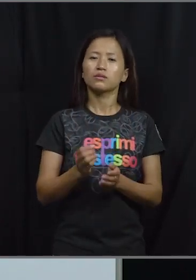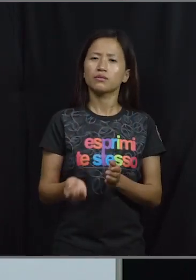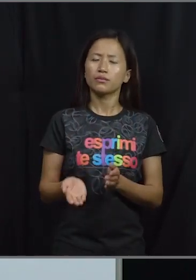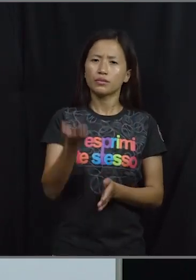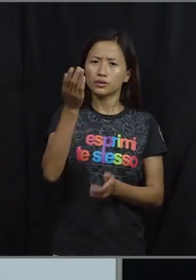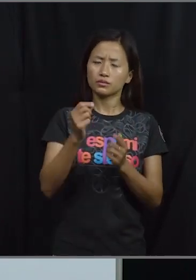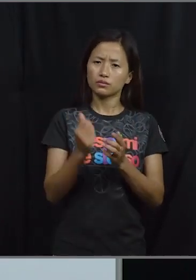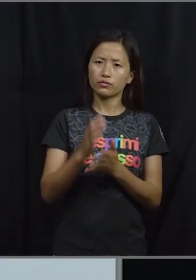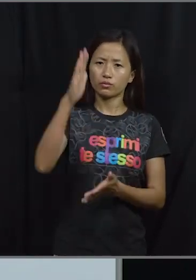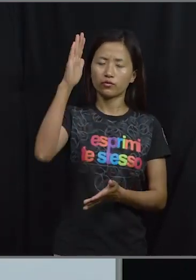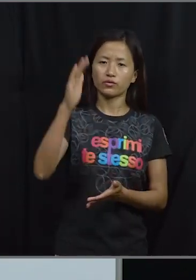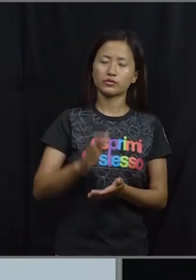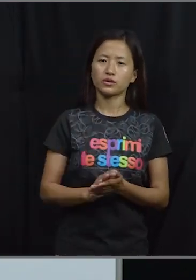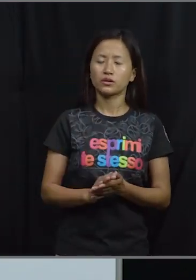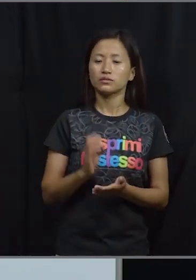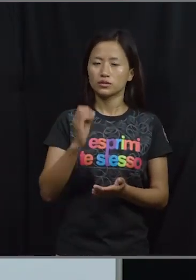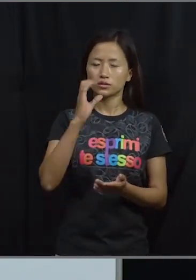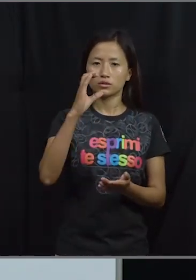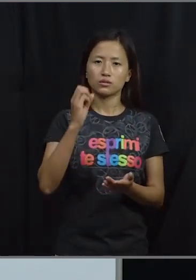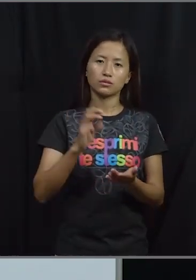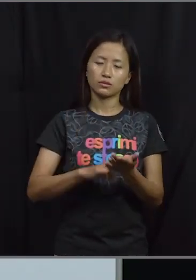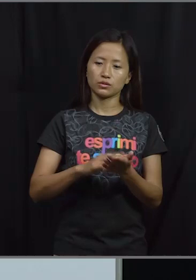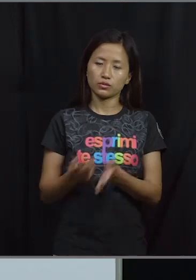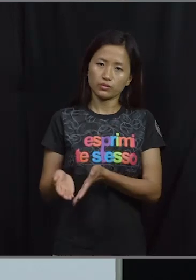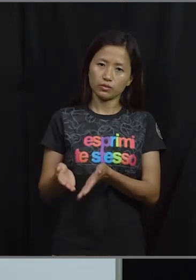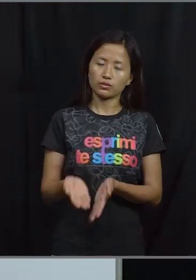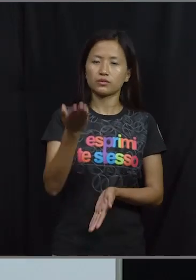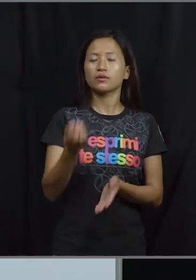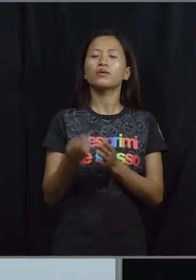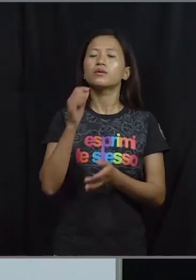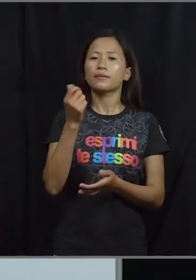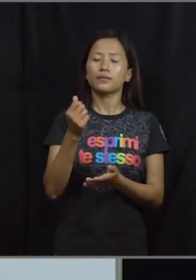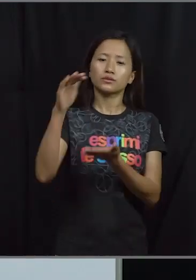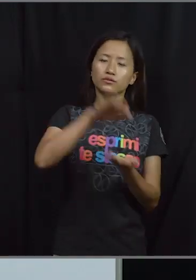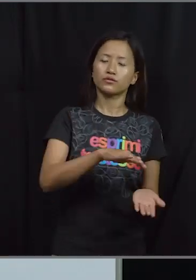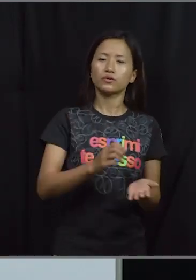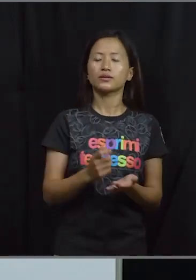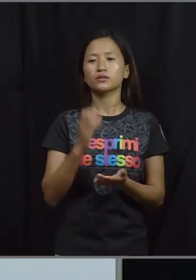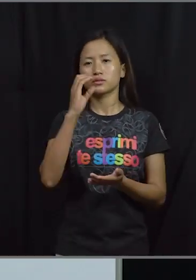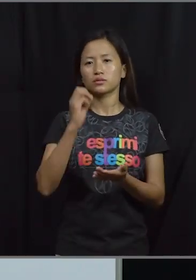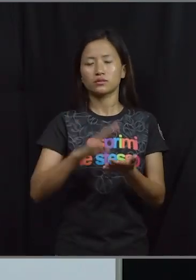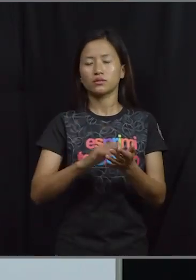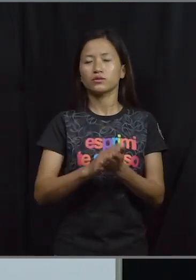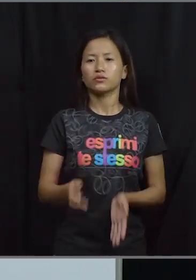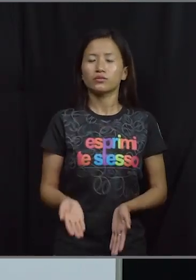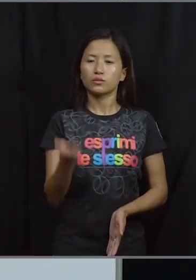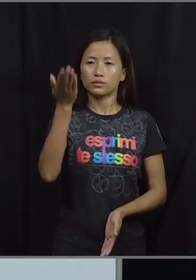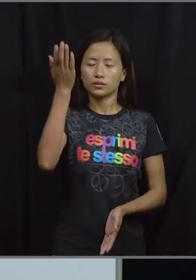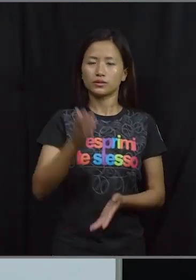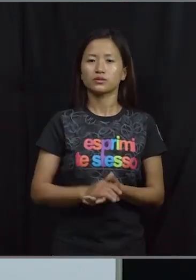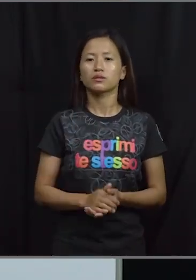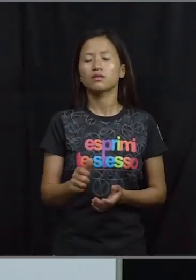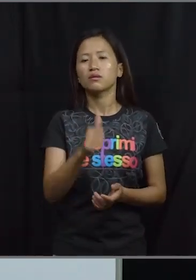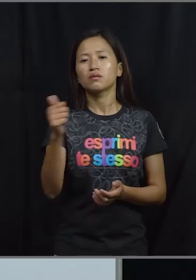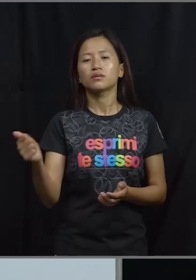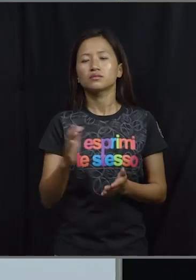of the commodity will rise. That is called inverse relationship. But what do you mean by other